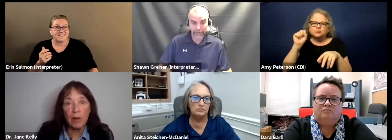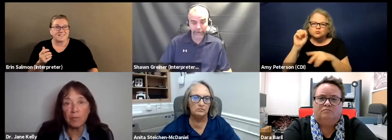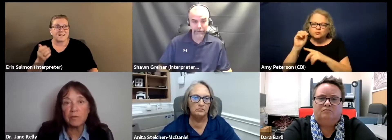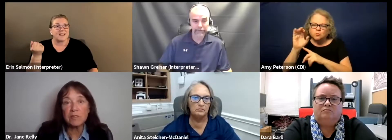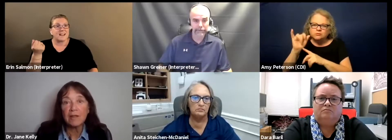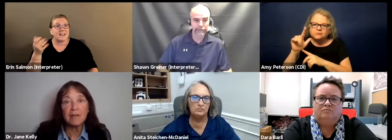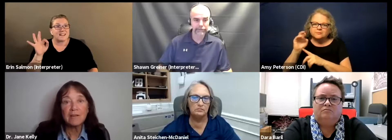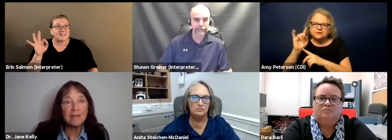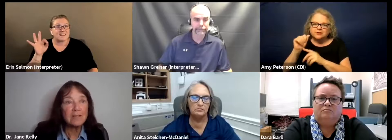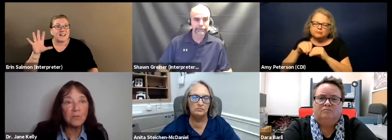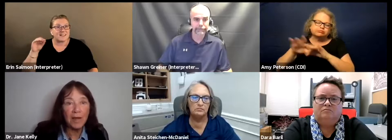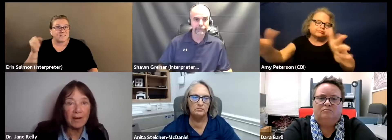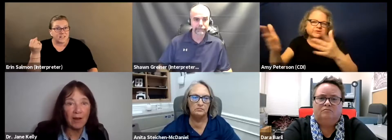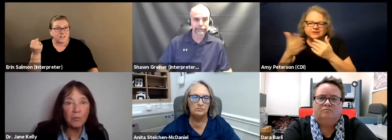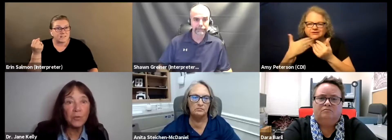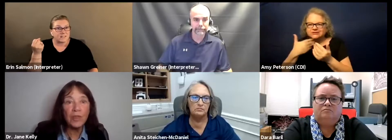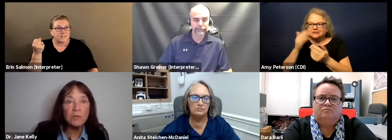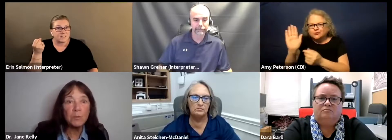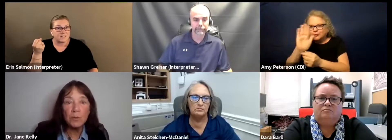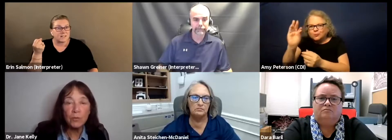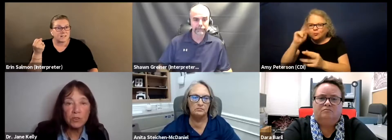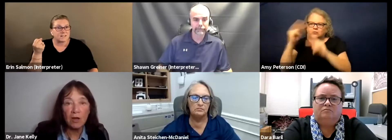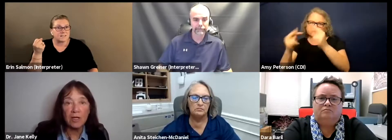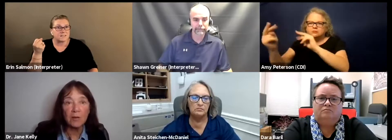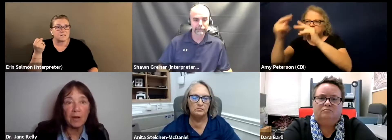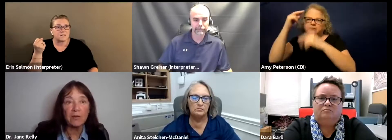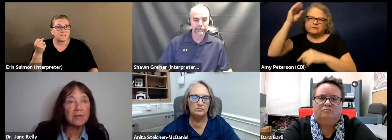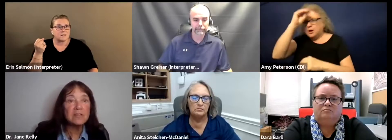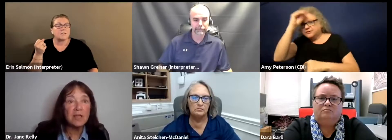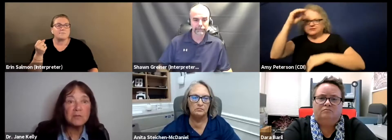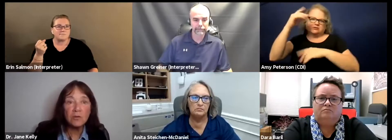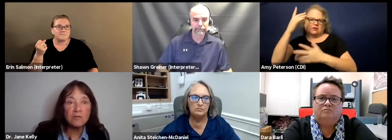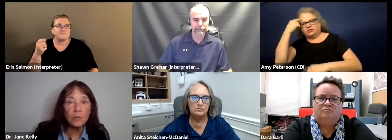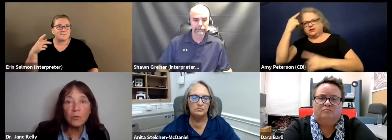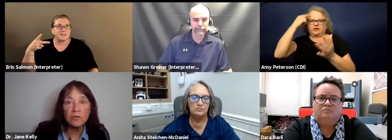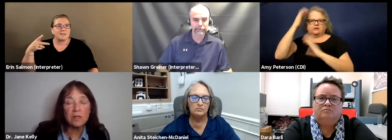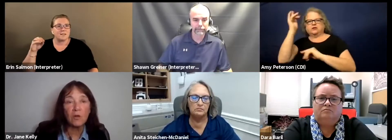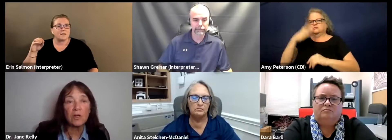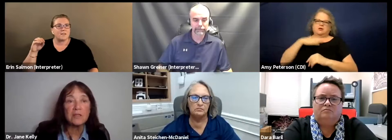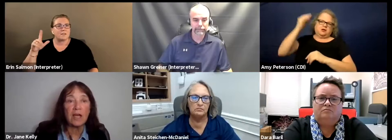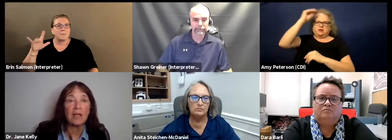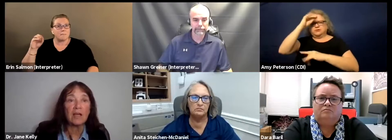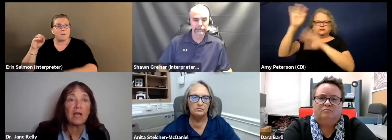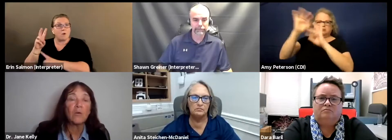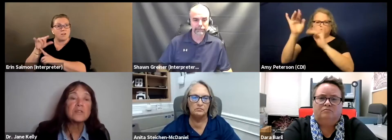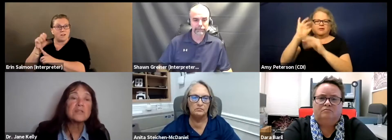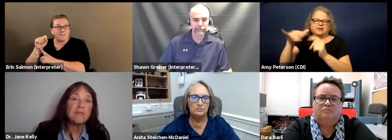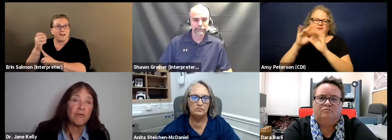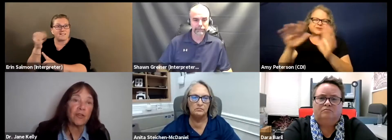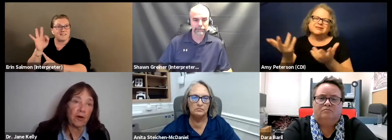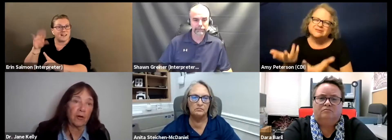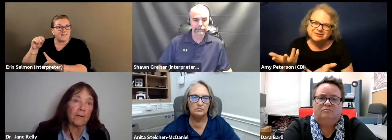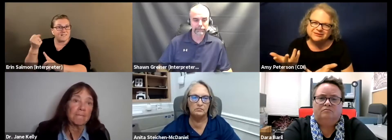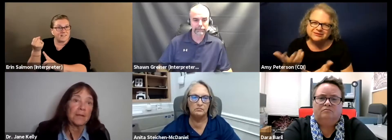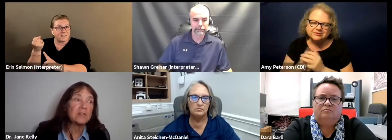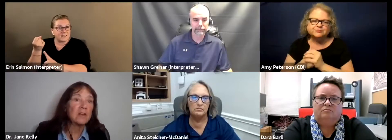fertility problems that it didn't pan out. But that's what people were talking about. The same sorts of rumors that go on today. What's